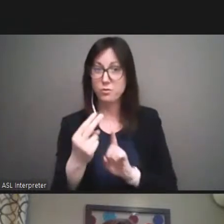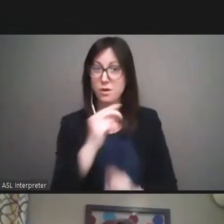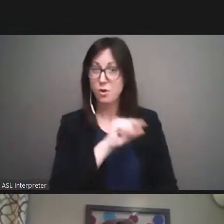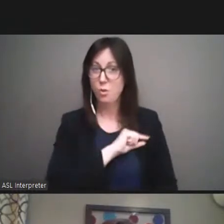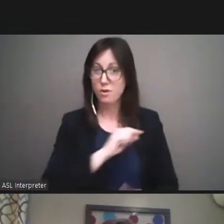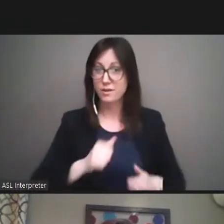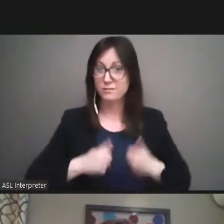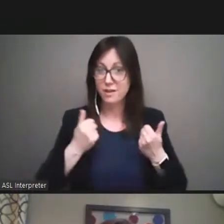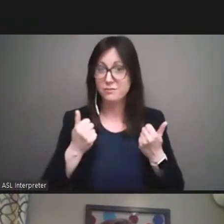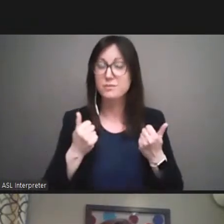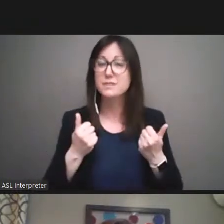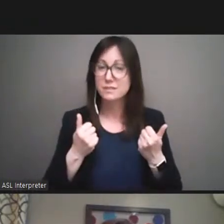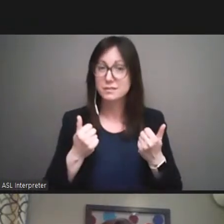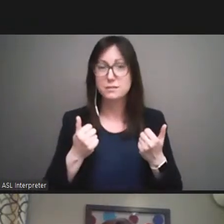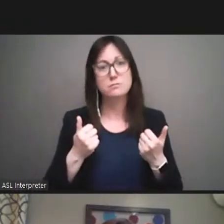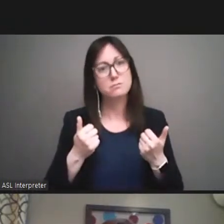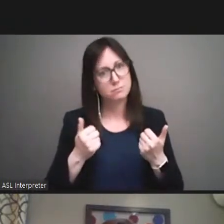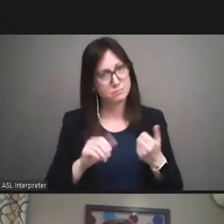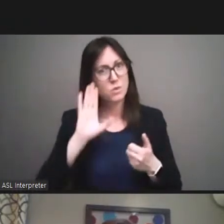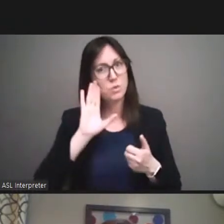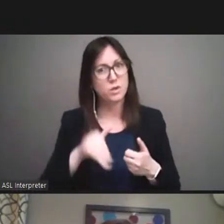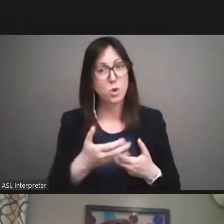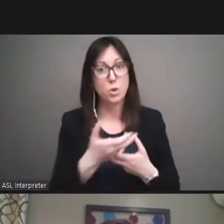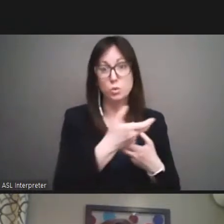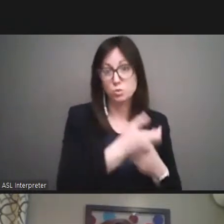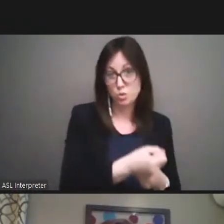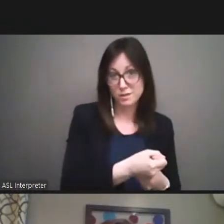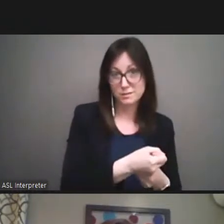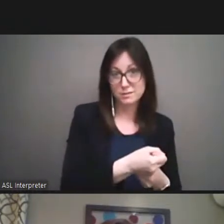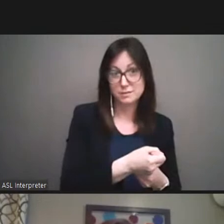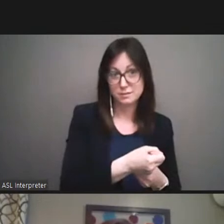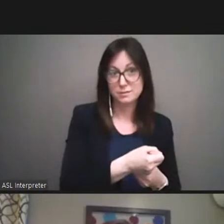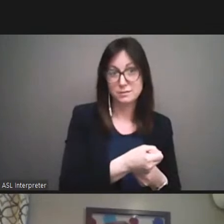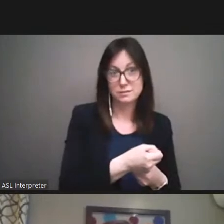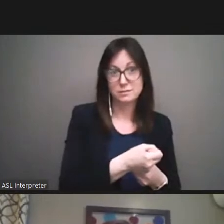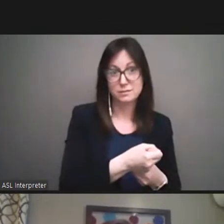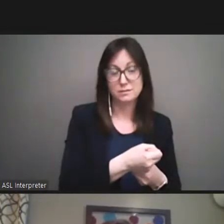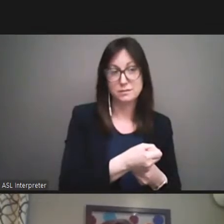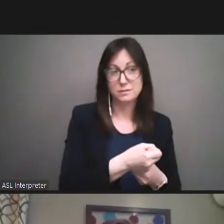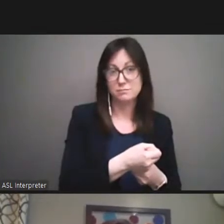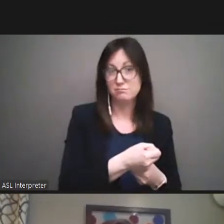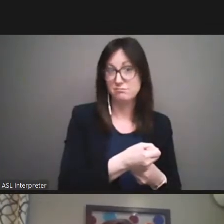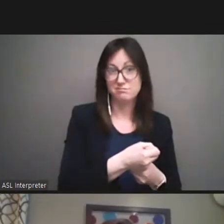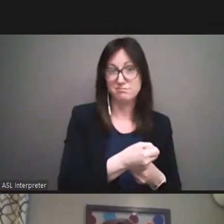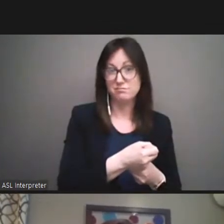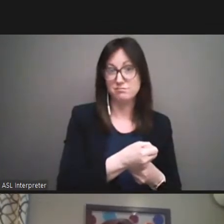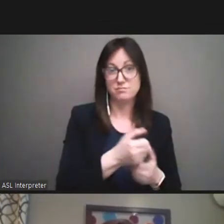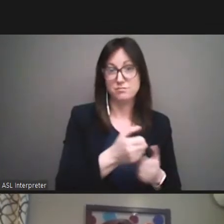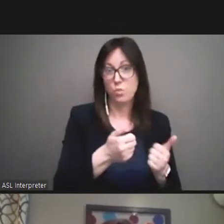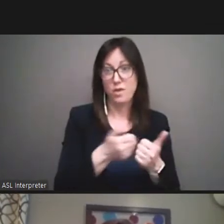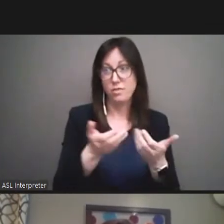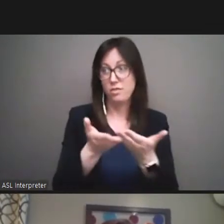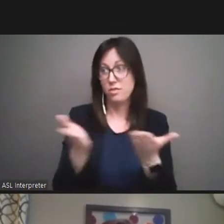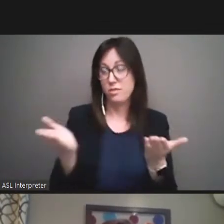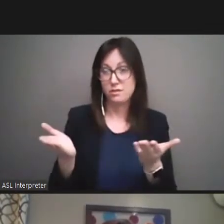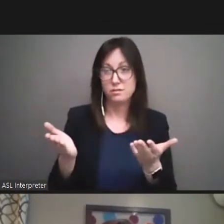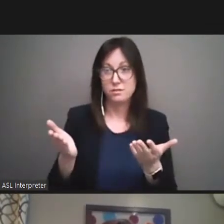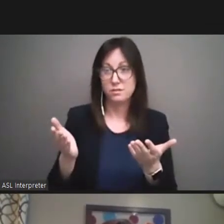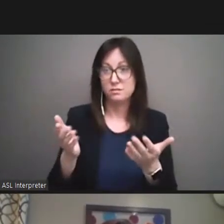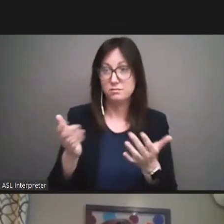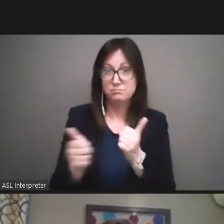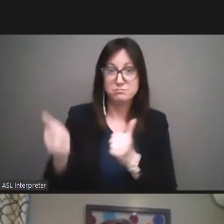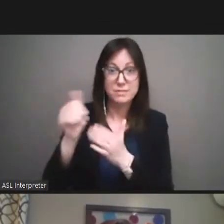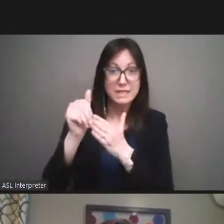such a strong relationship between trust, in terms of like trust between our neighbors and trust of our